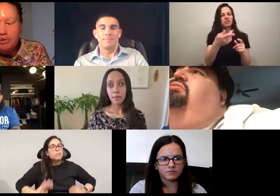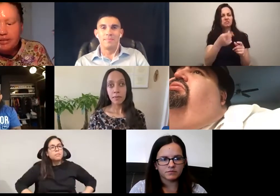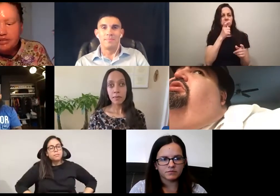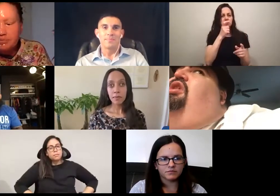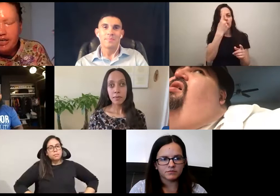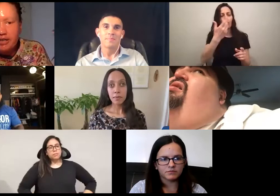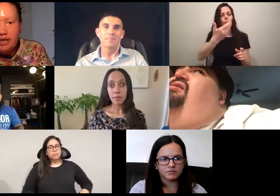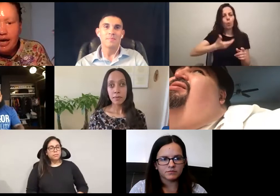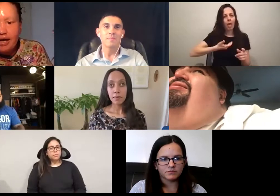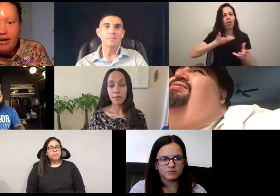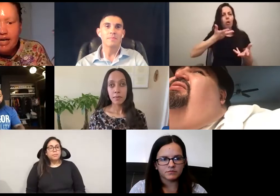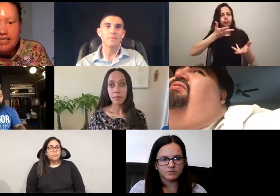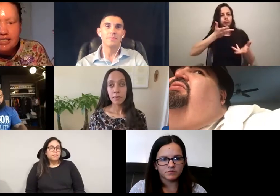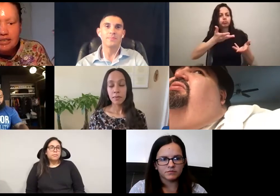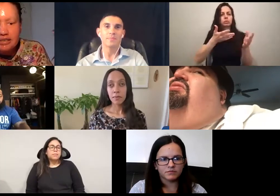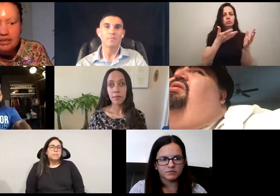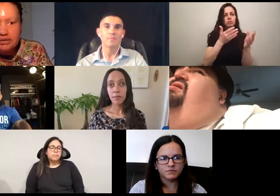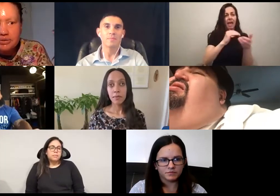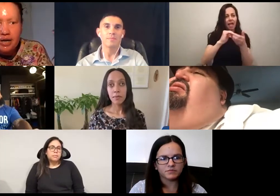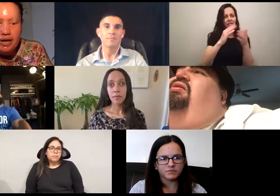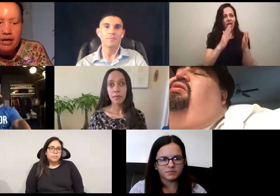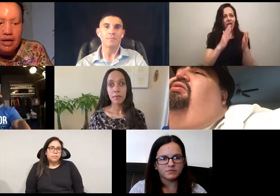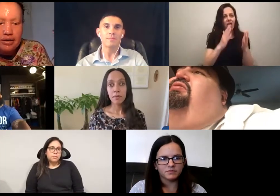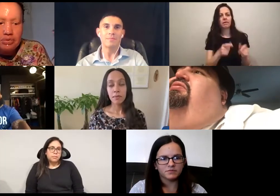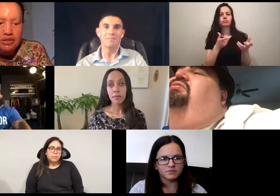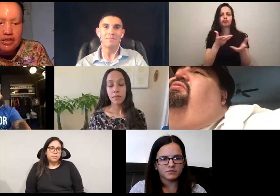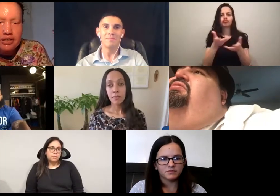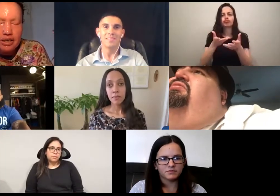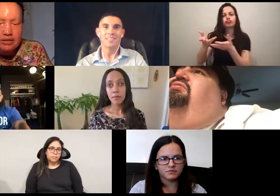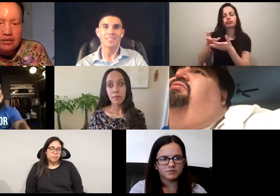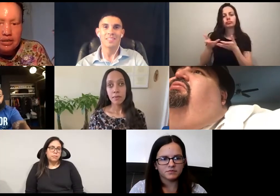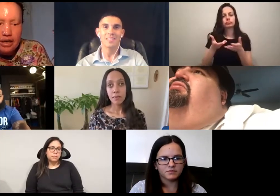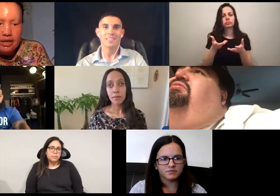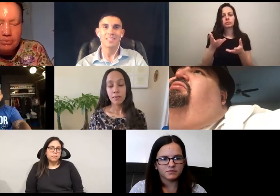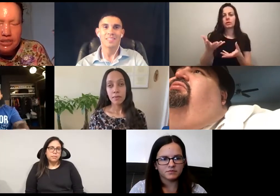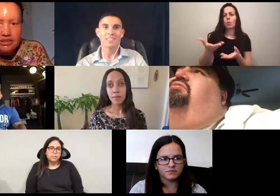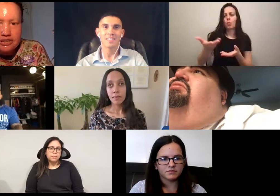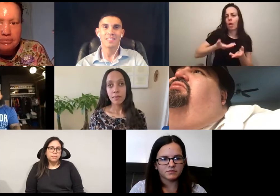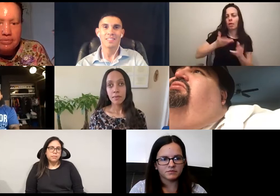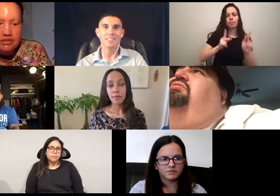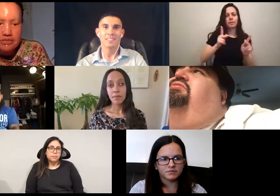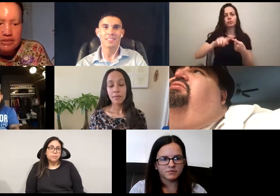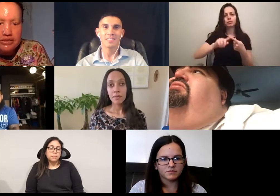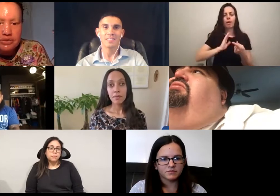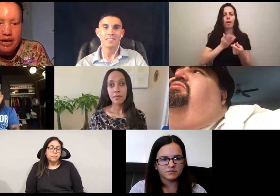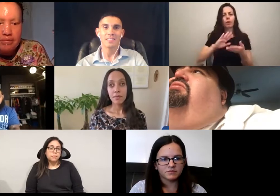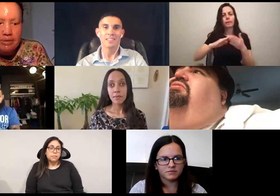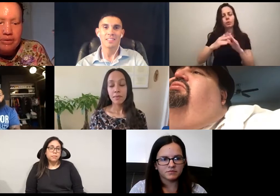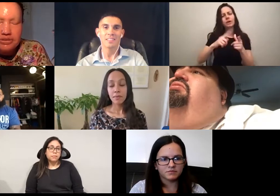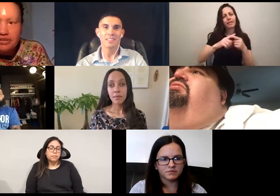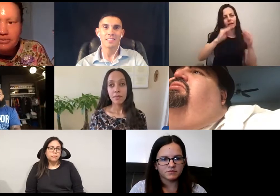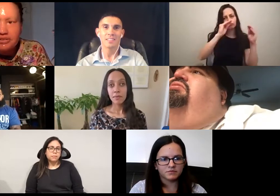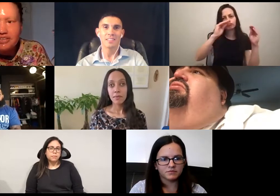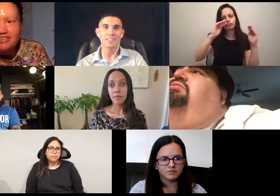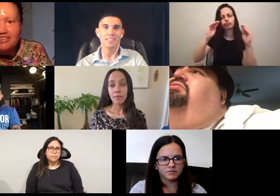that are willing to be allies into our community and help teach them as best as we can. But I